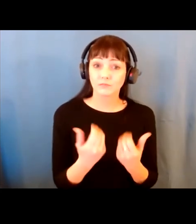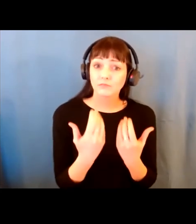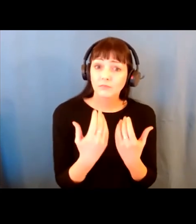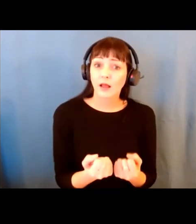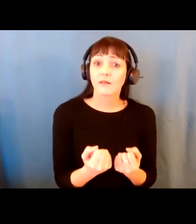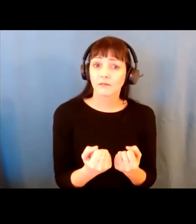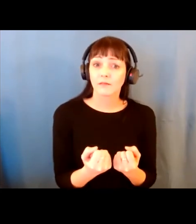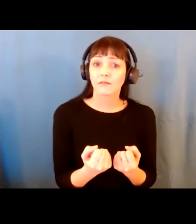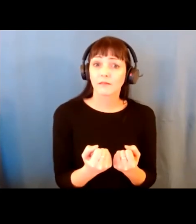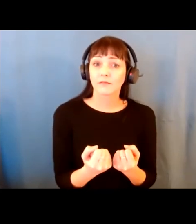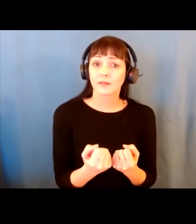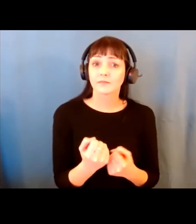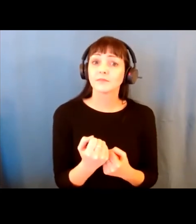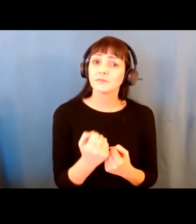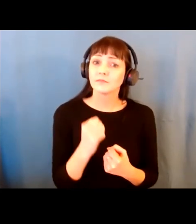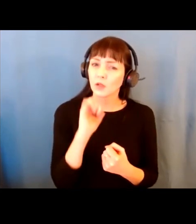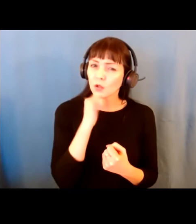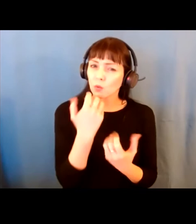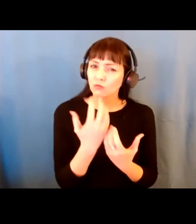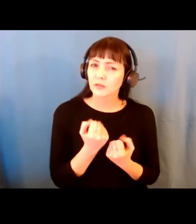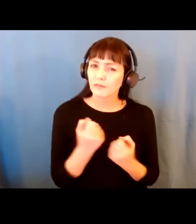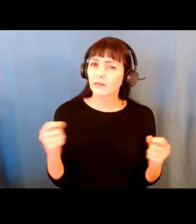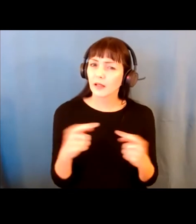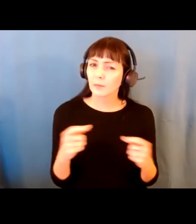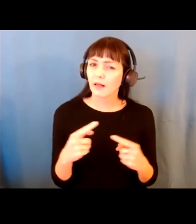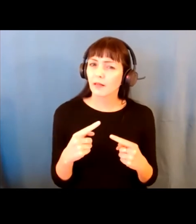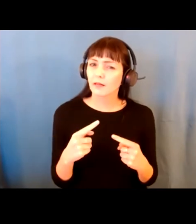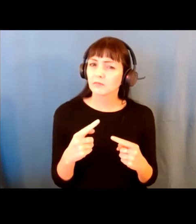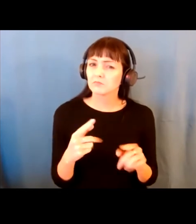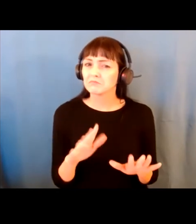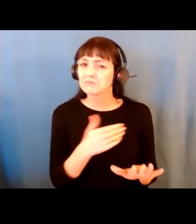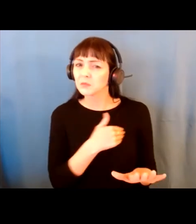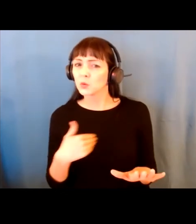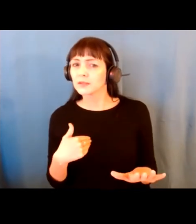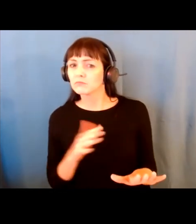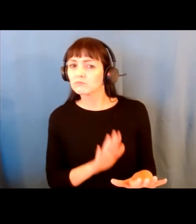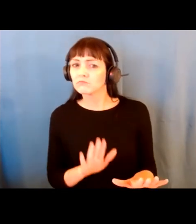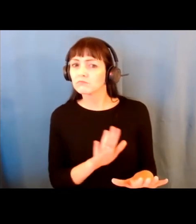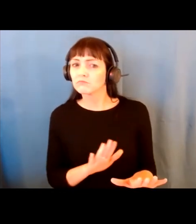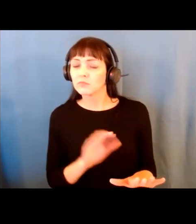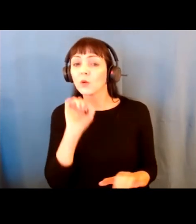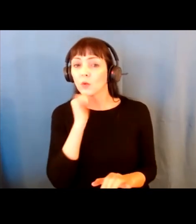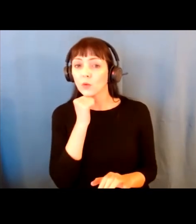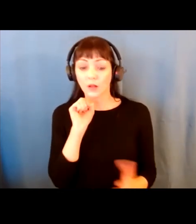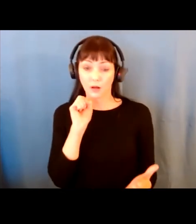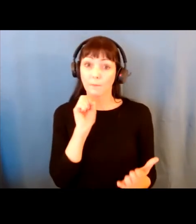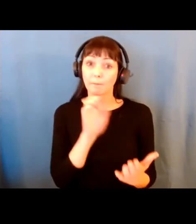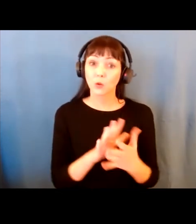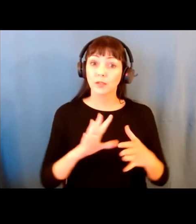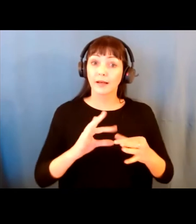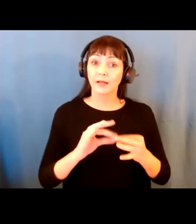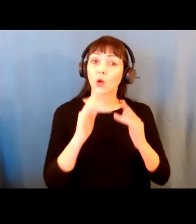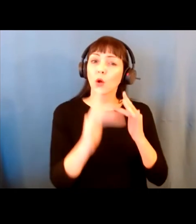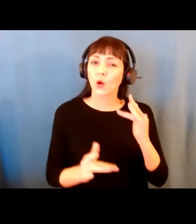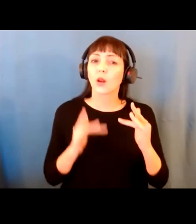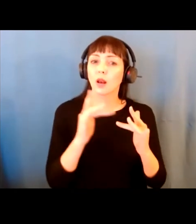session. So that will have arrived in your inboxes this morning, but we're going to post a link to the online version now, and you'll find all the